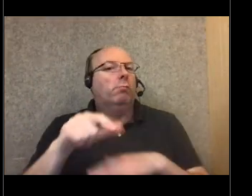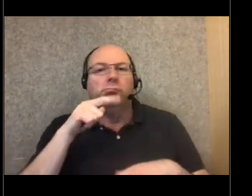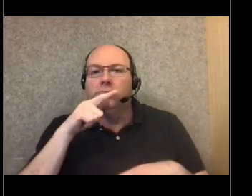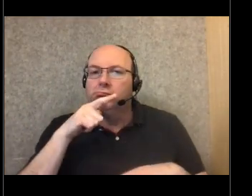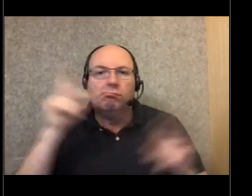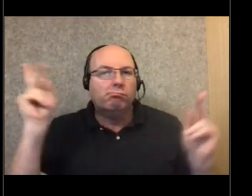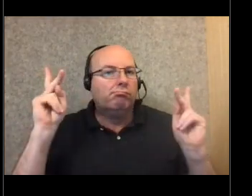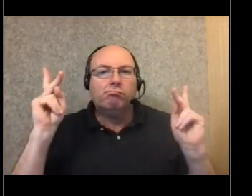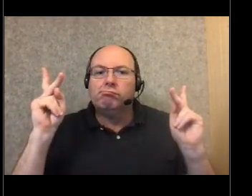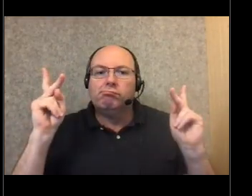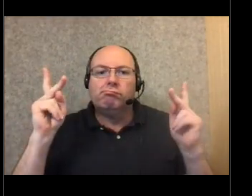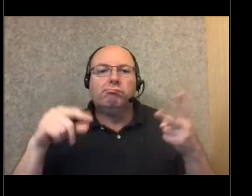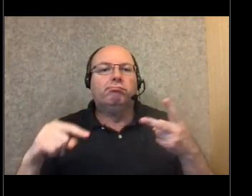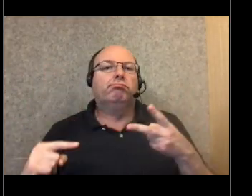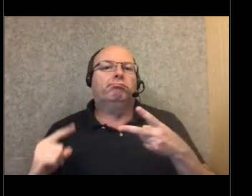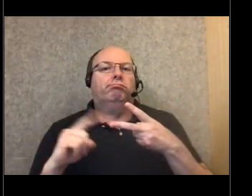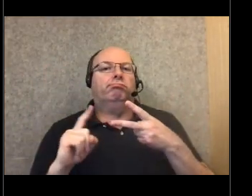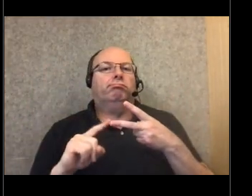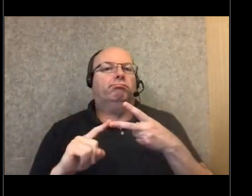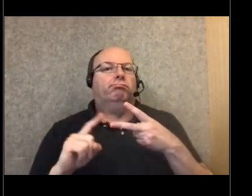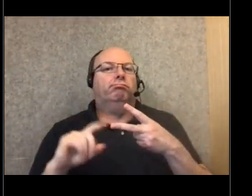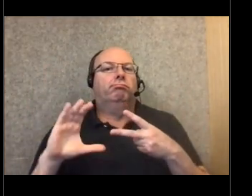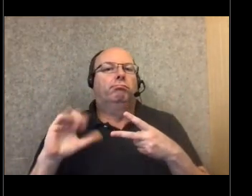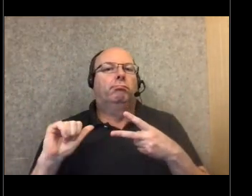answer, again, is cannot